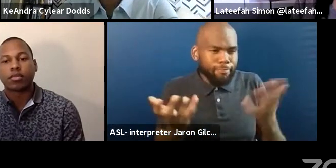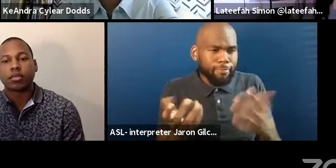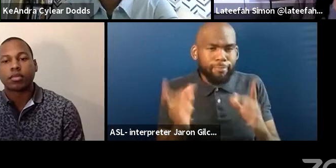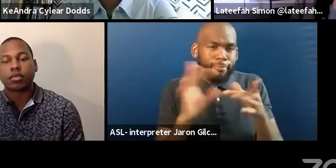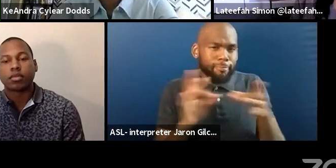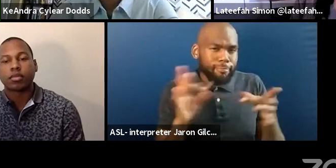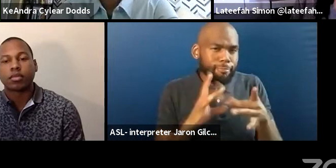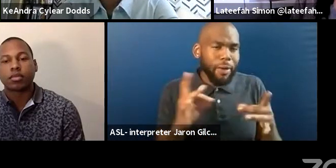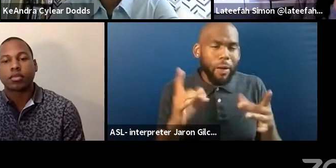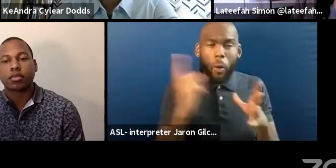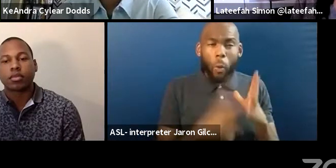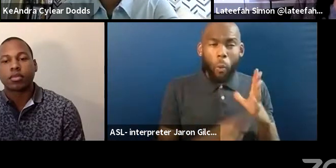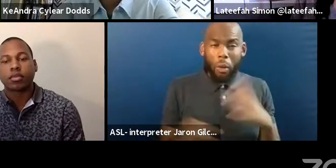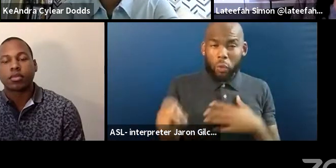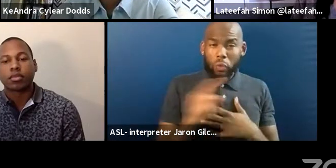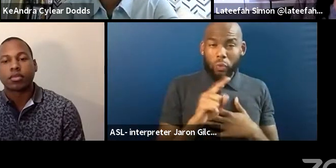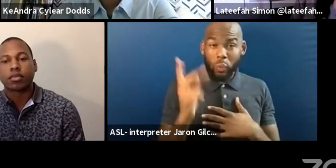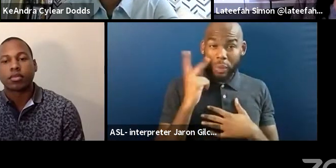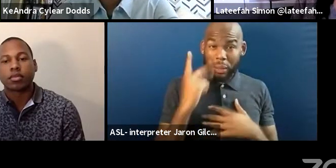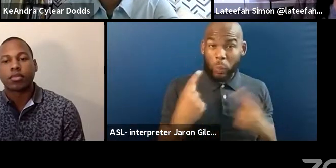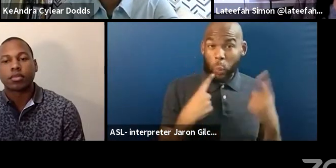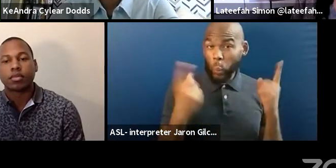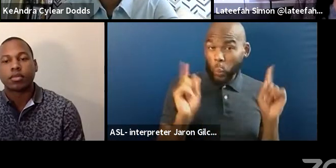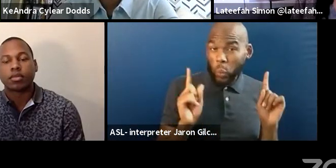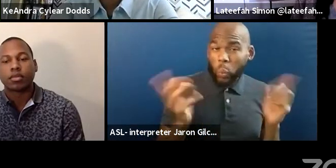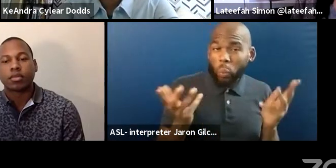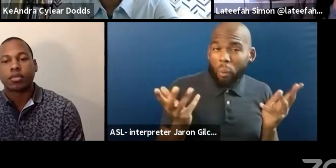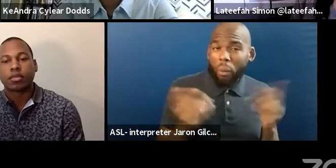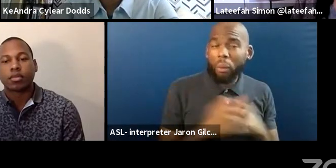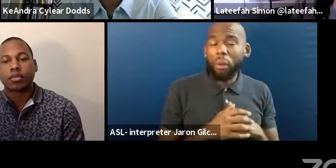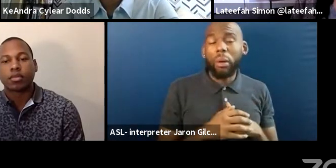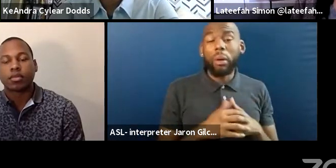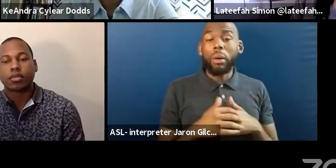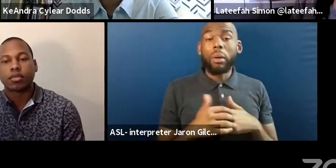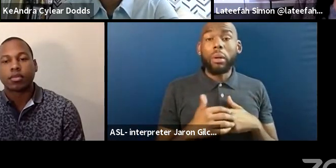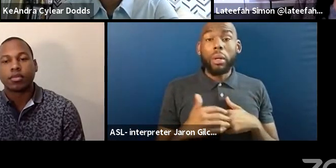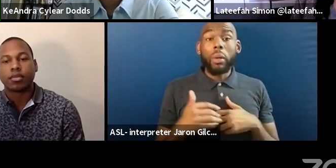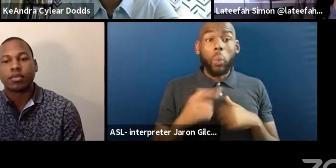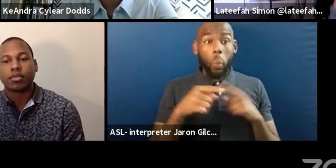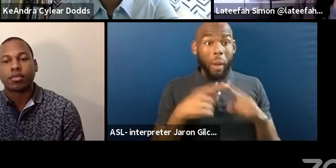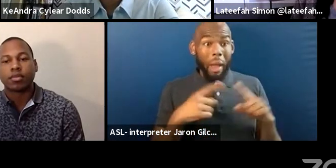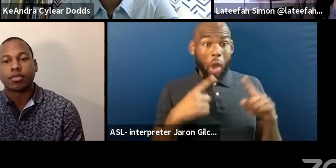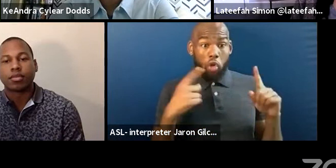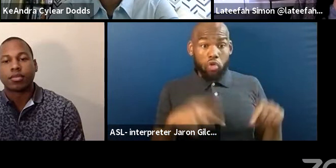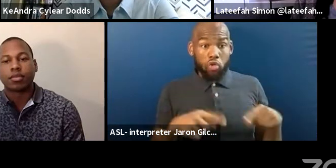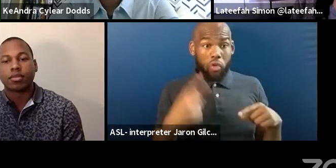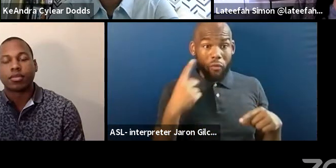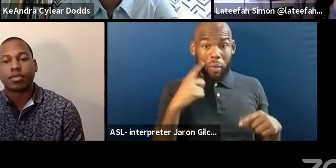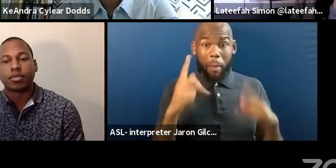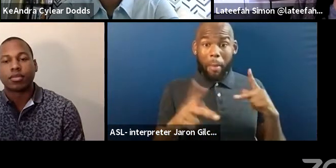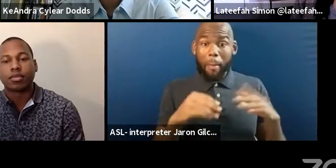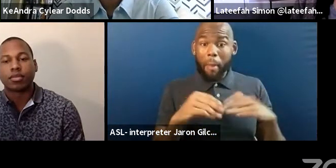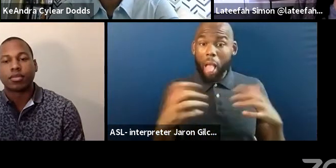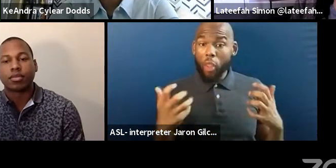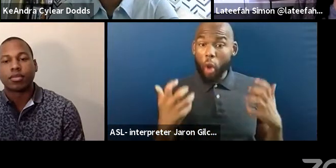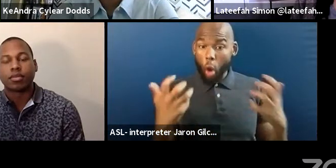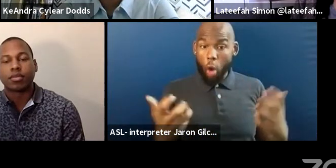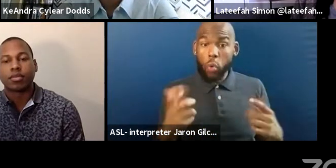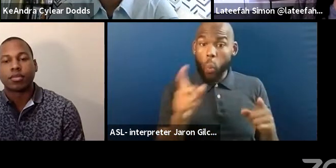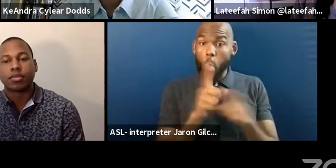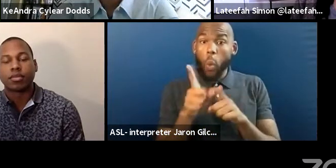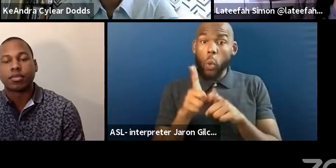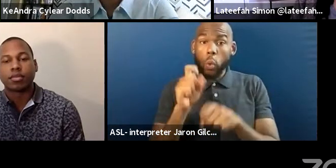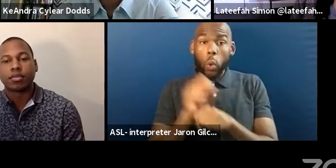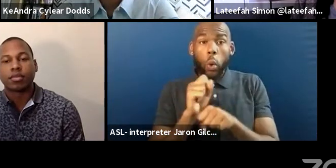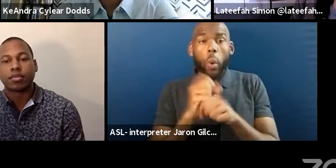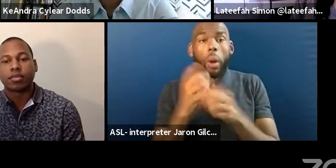What have you seen that works? And I guess in answering that, maybe for folks in the audience who also work at a public